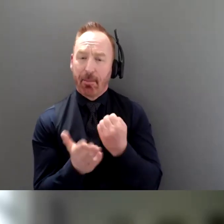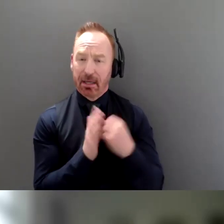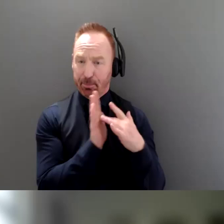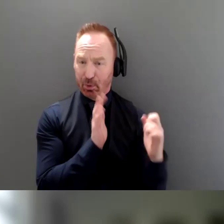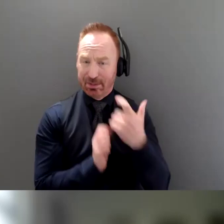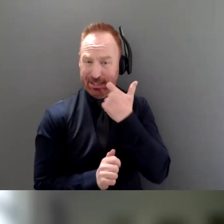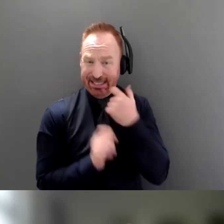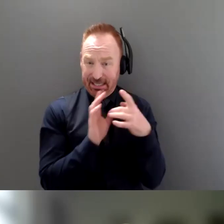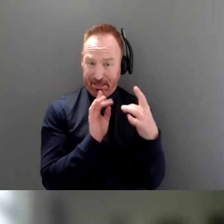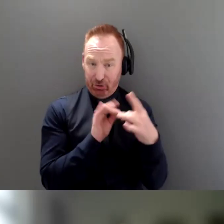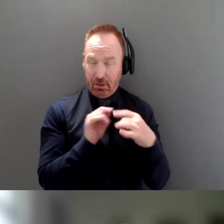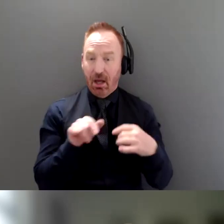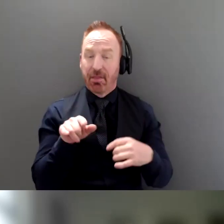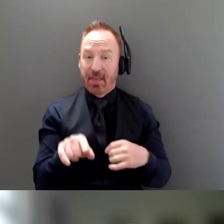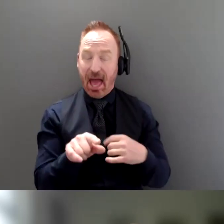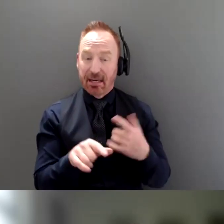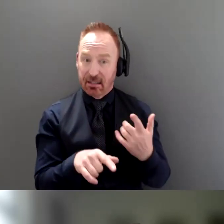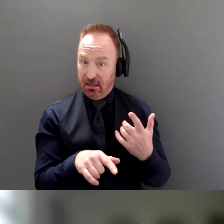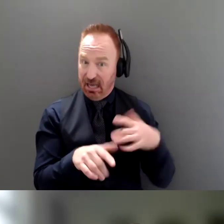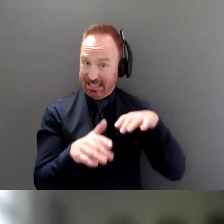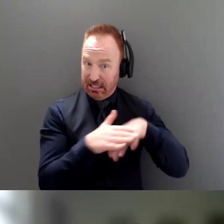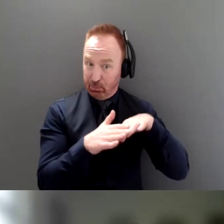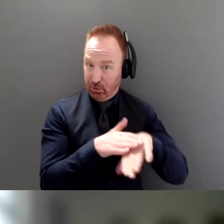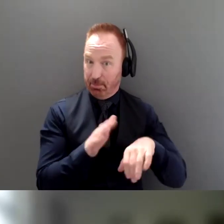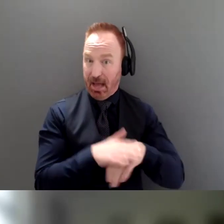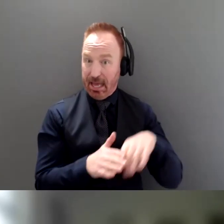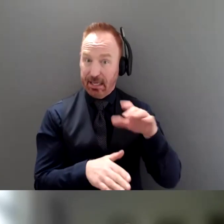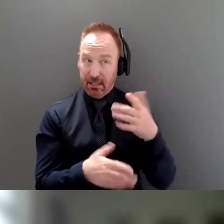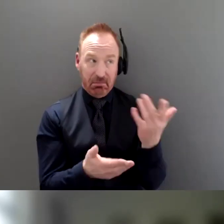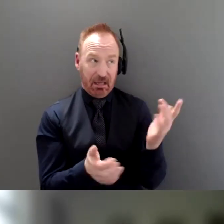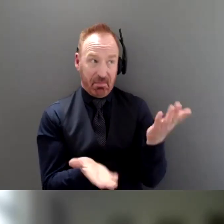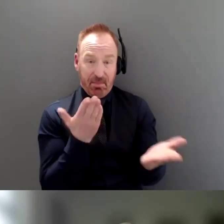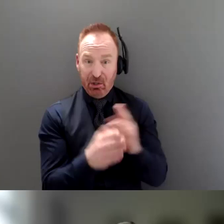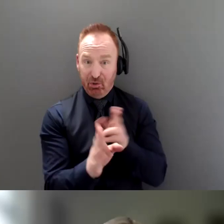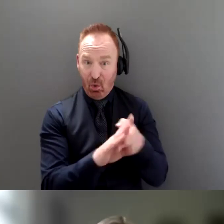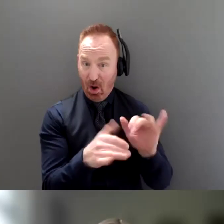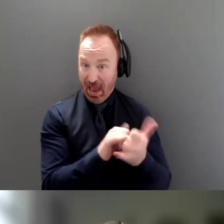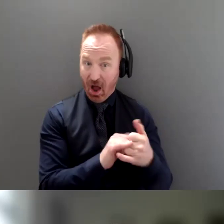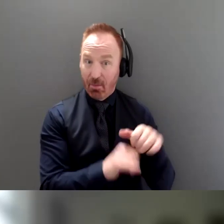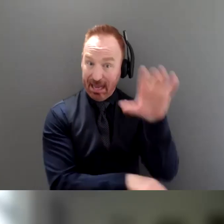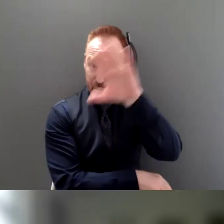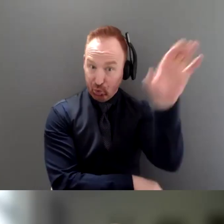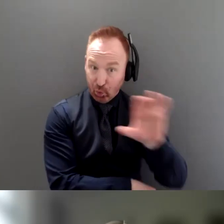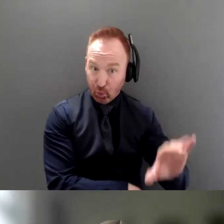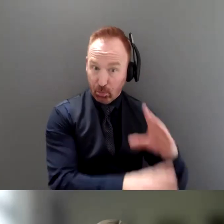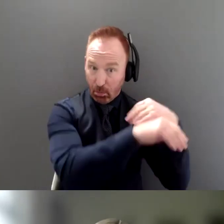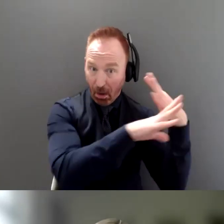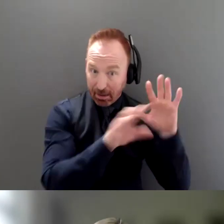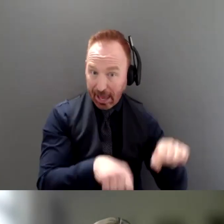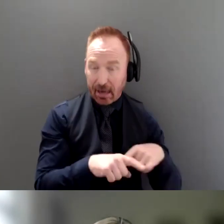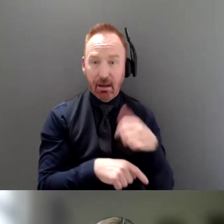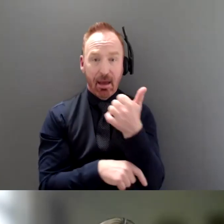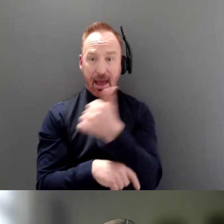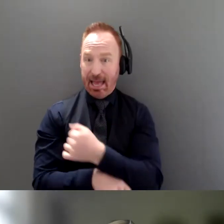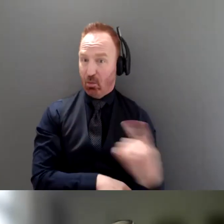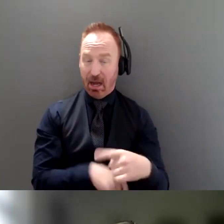to be accessible, say, by Zoom, by anyone to listen in, or yeah? Yep. Yeah, so it'll be